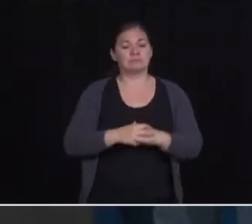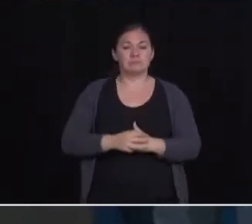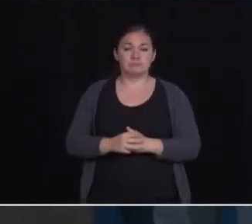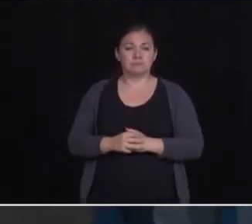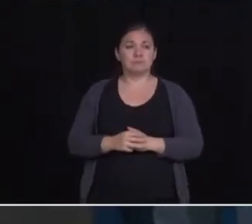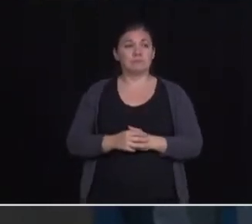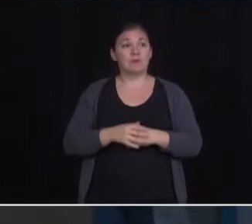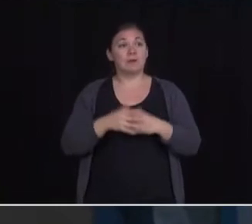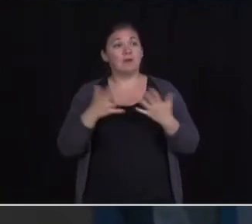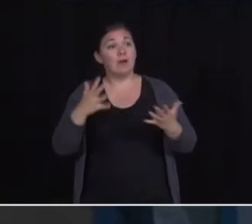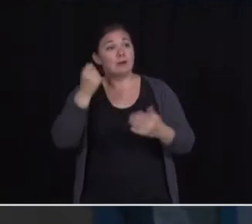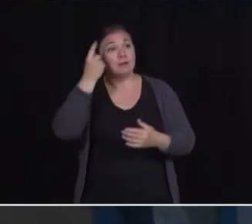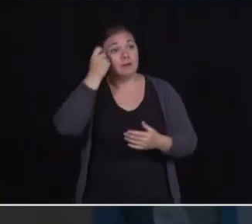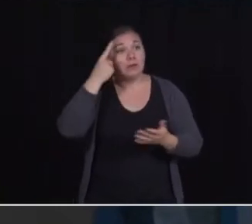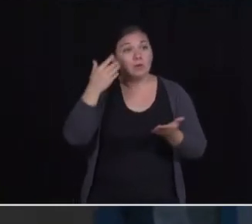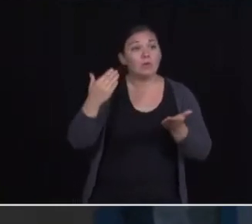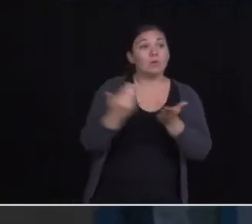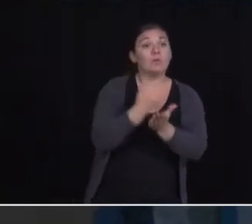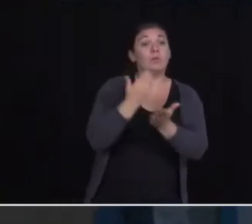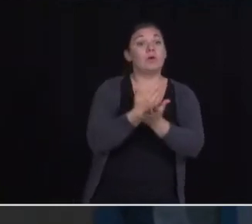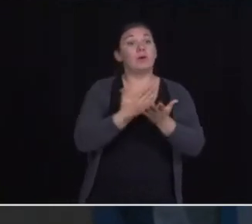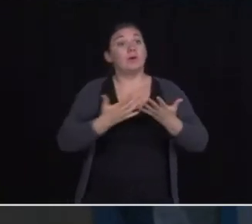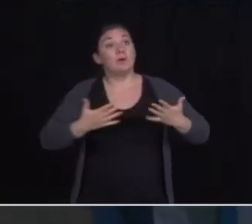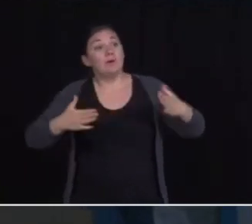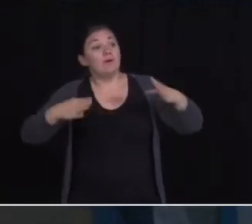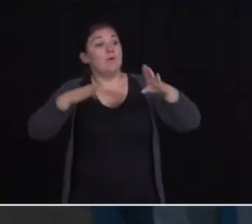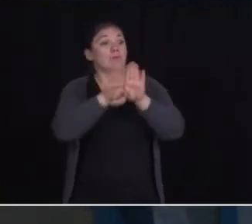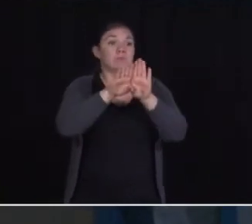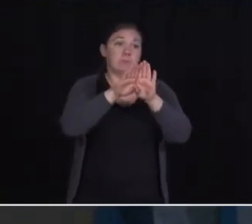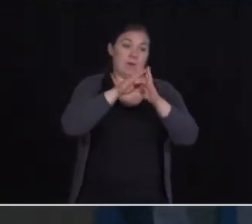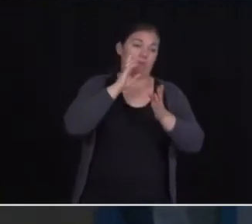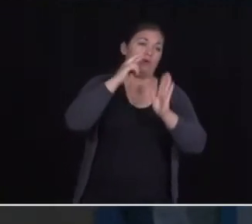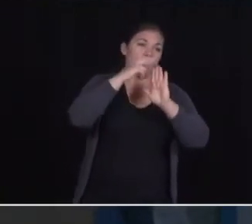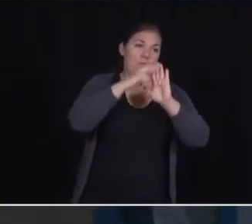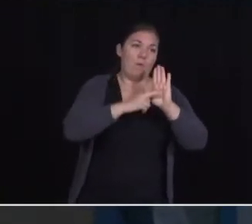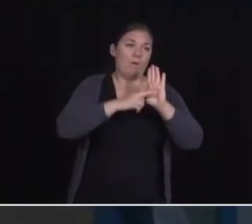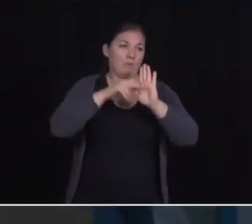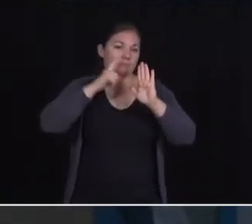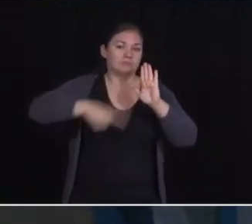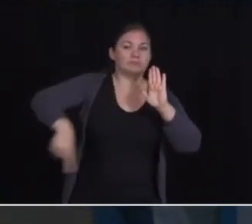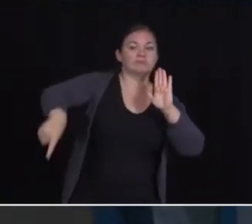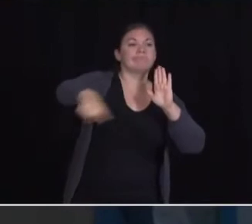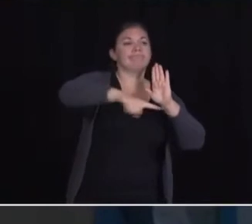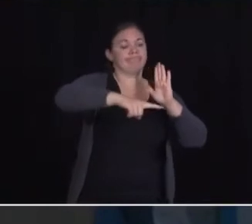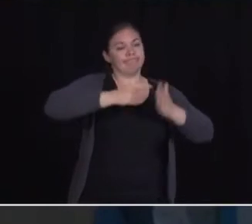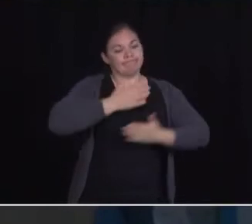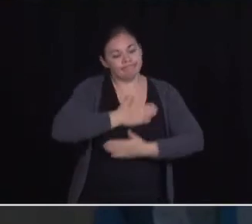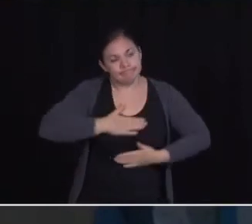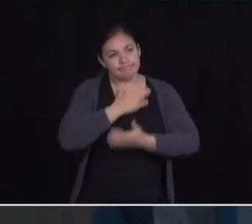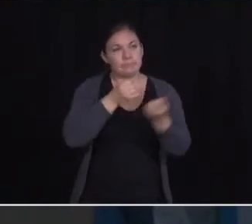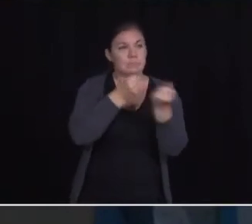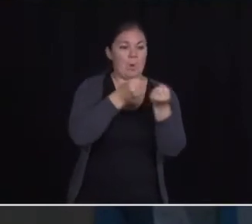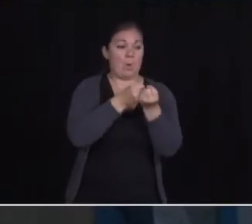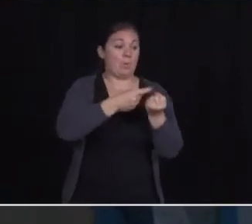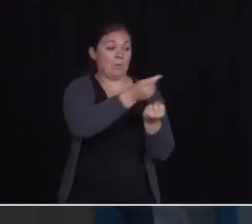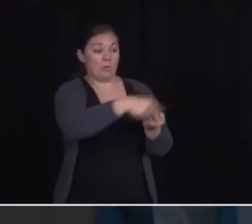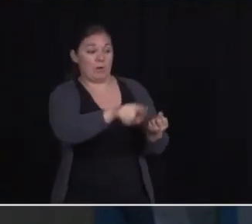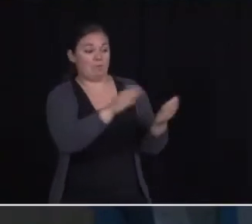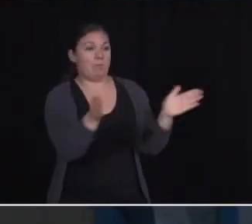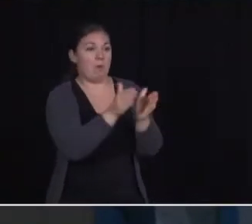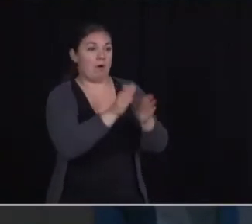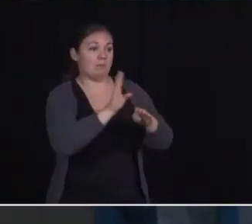now, we need to rally around these small businesses. Please support them as much as possible. Please